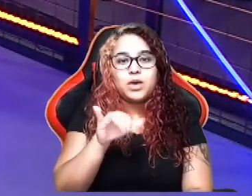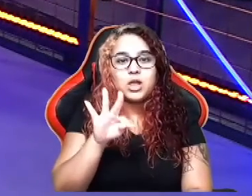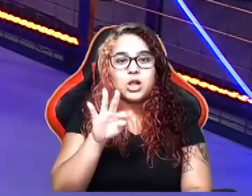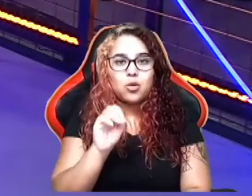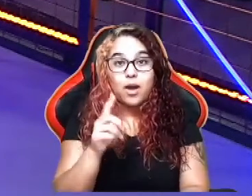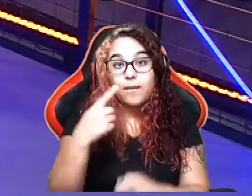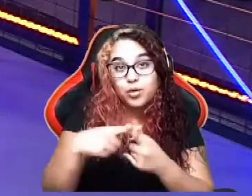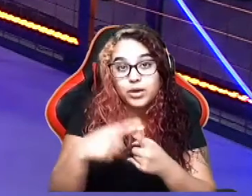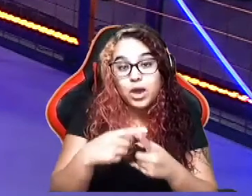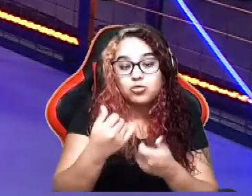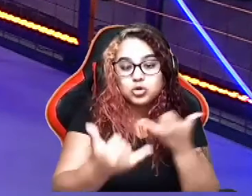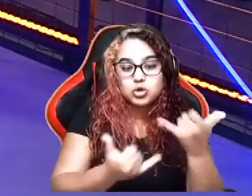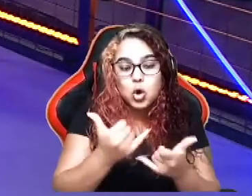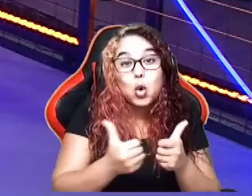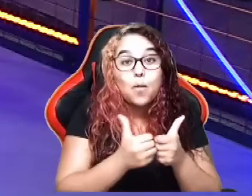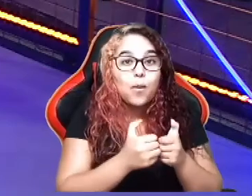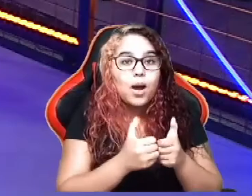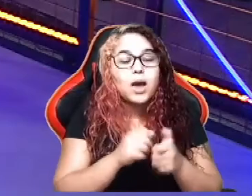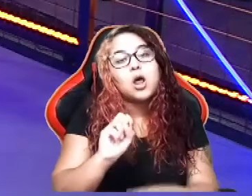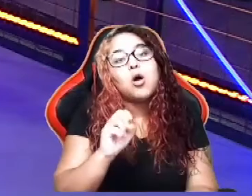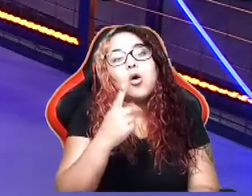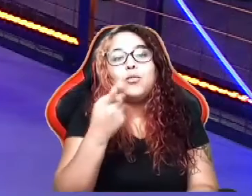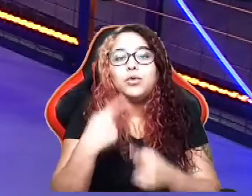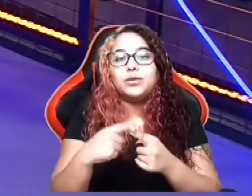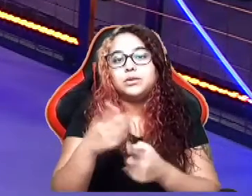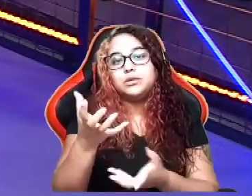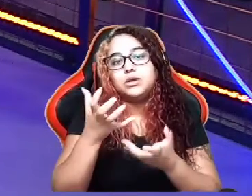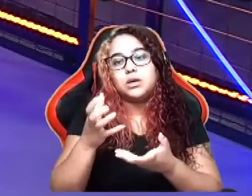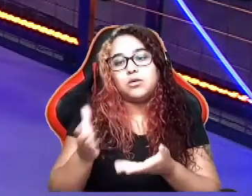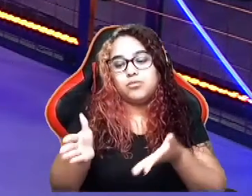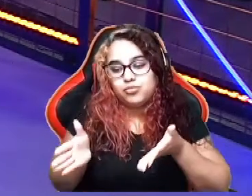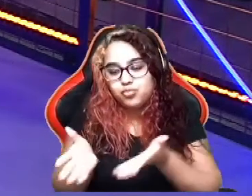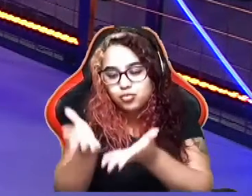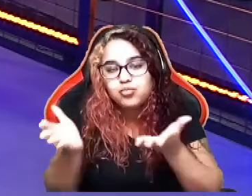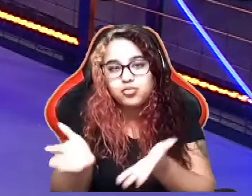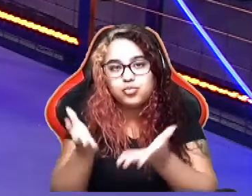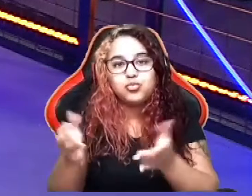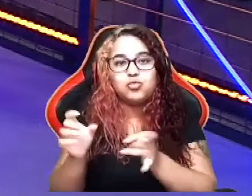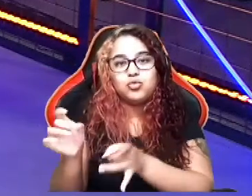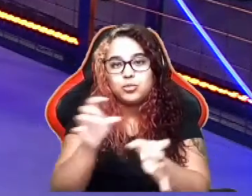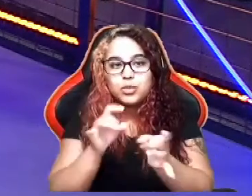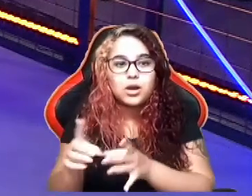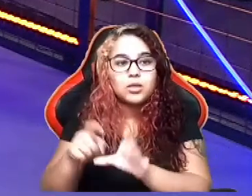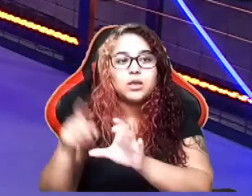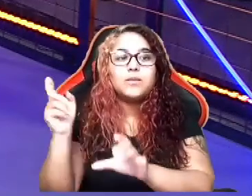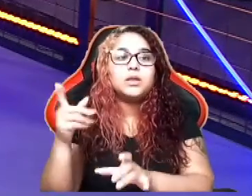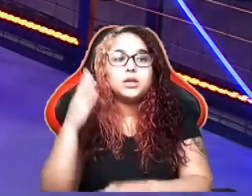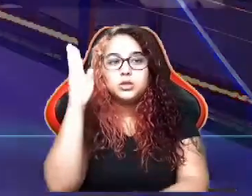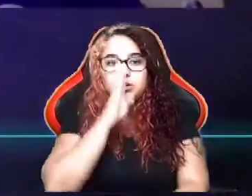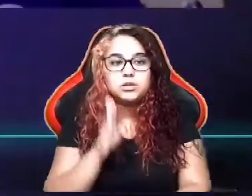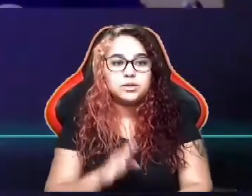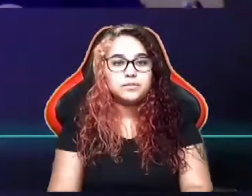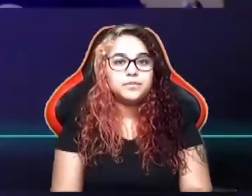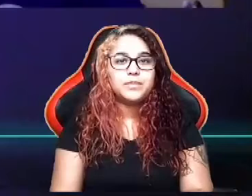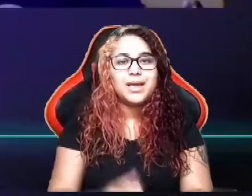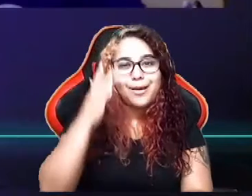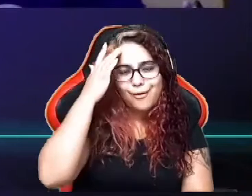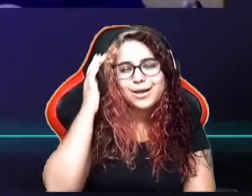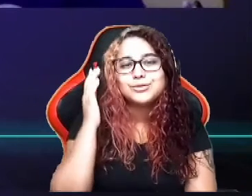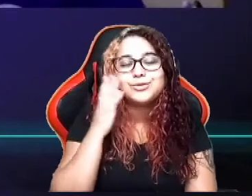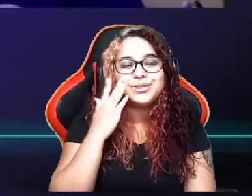a mobile game, or did you really want to uh, give some incentive to the Brazilian indie